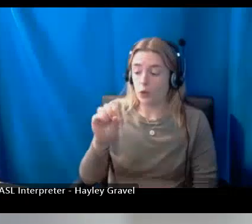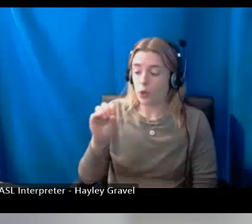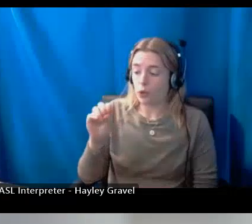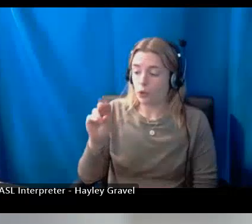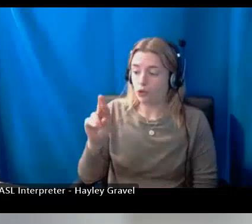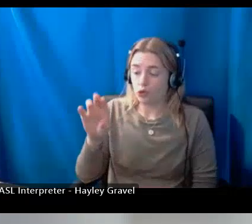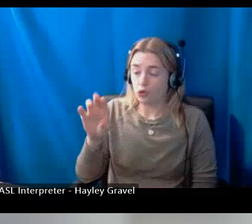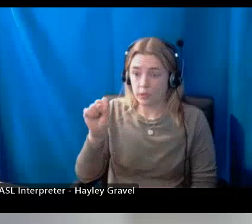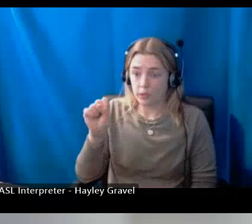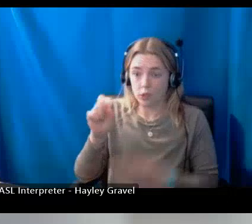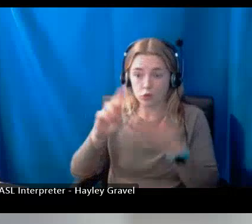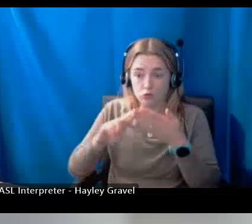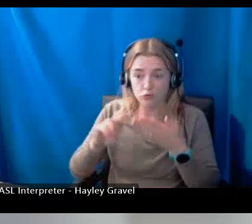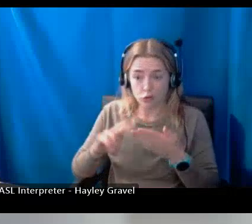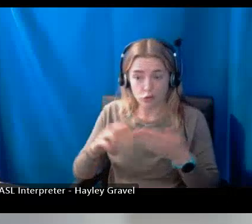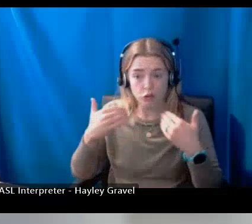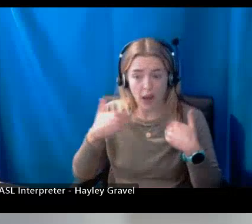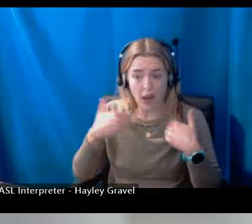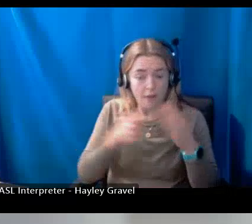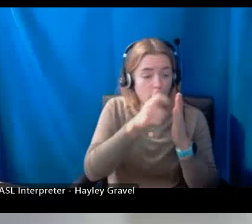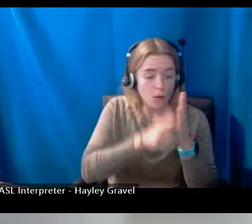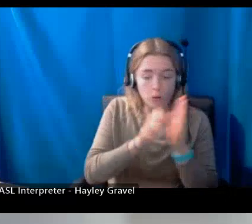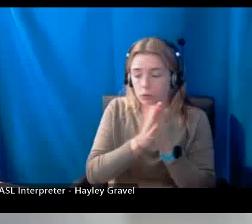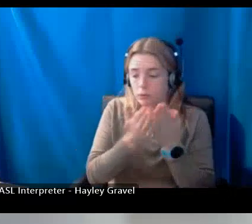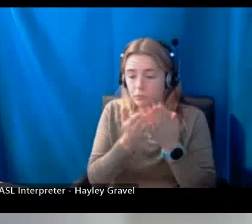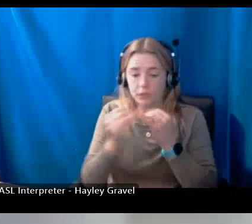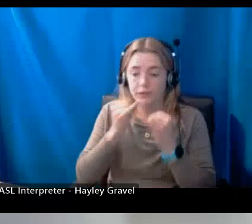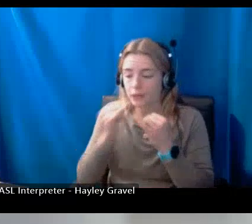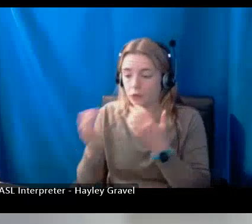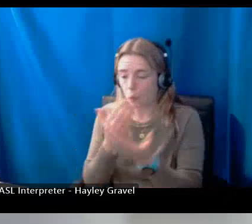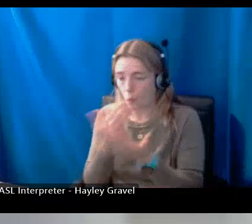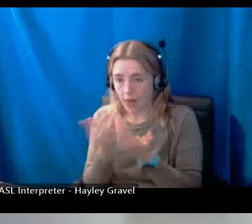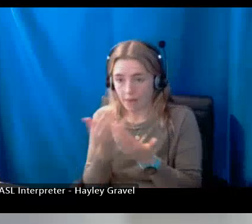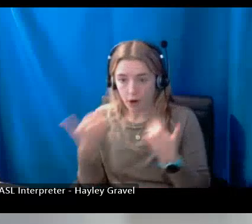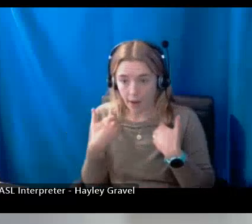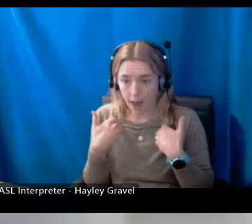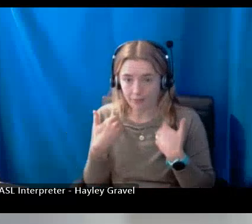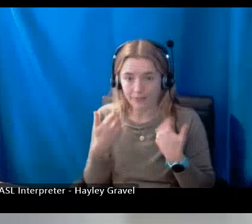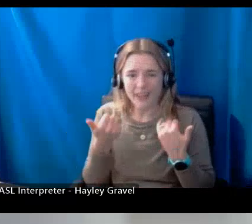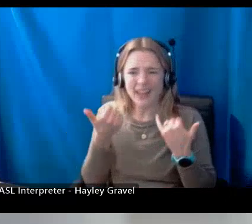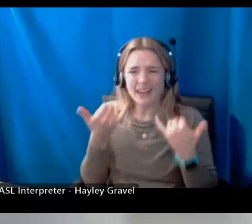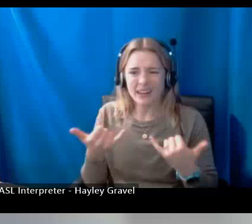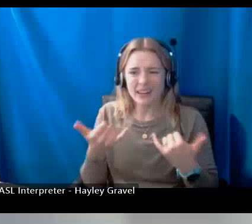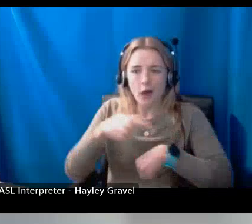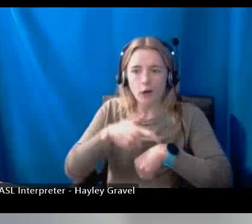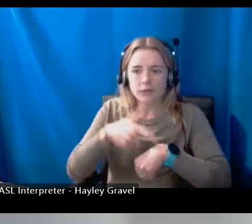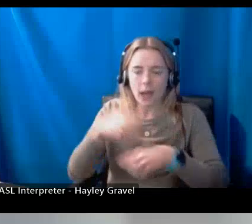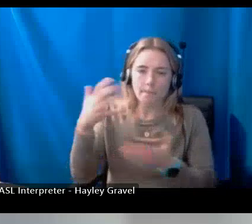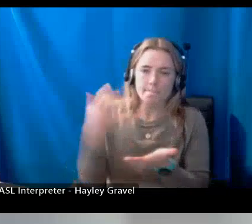how are they helpful? Not, are they helpful? Are they not? Are they helpful or not? Okay.